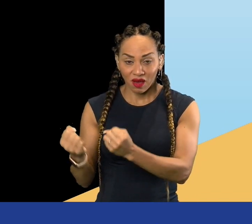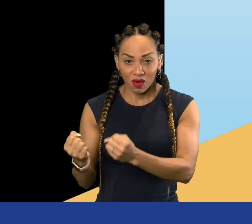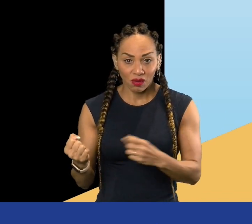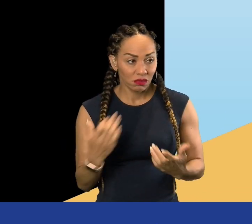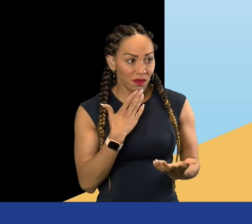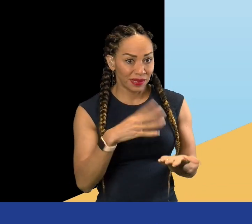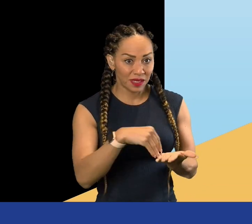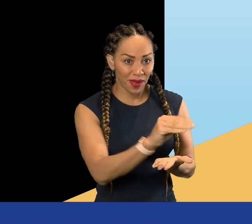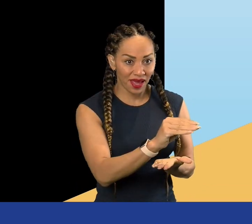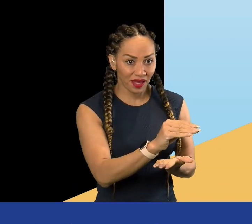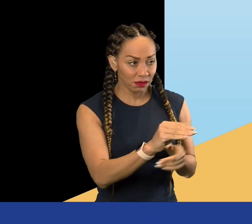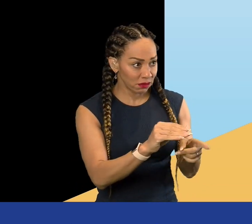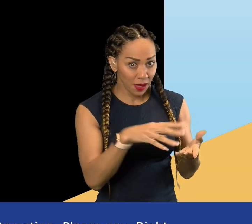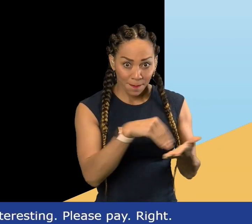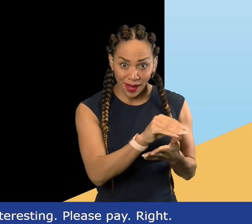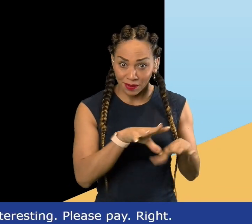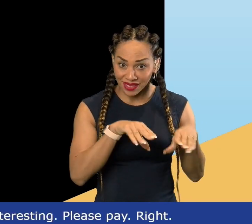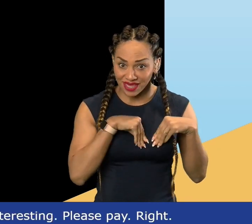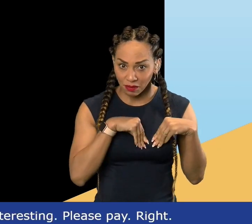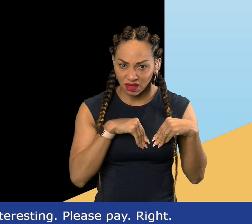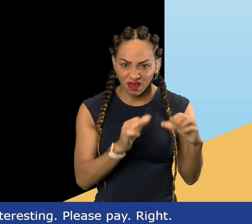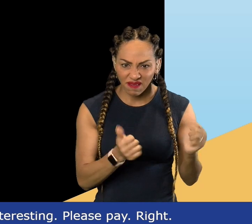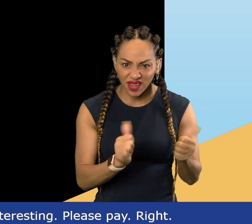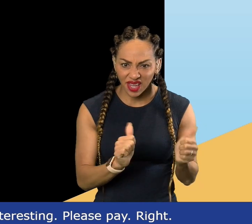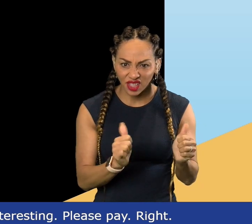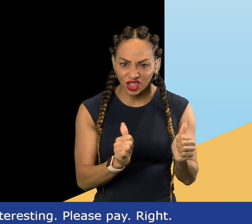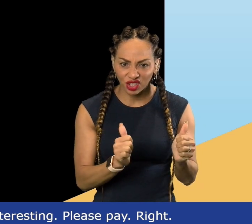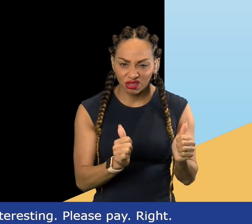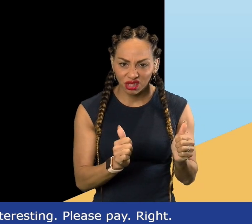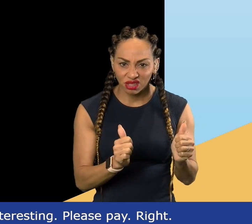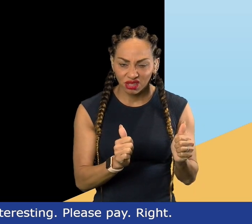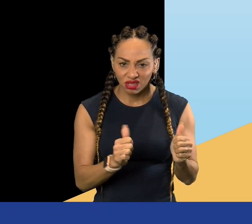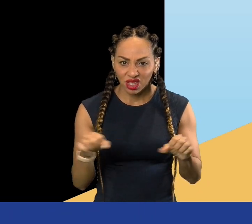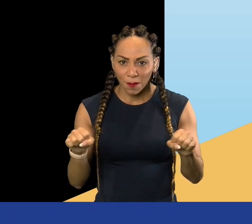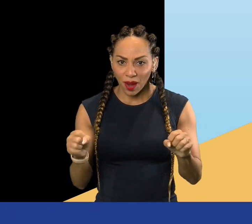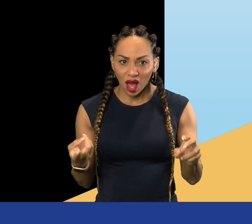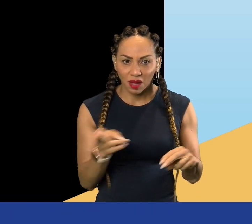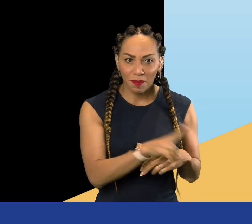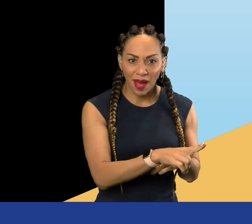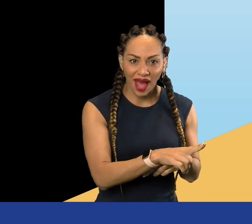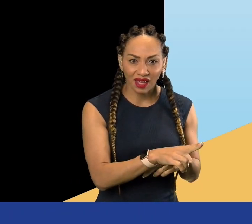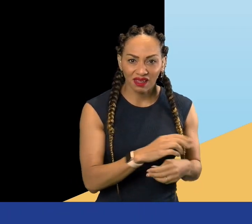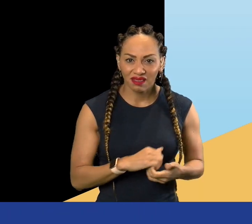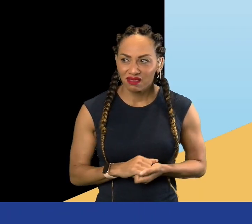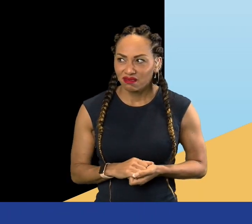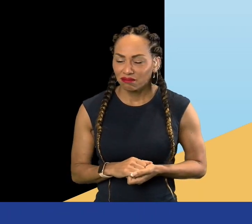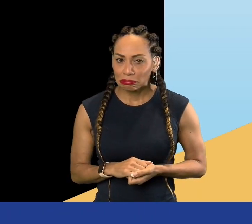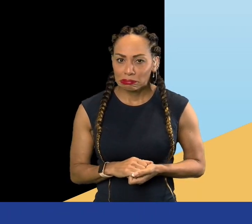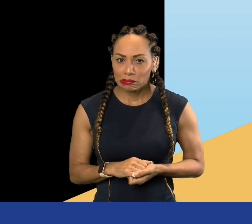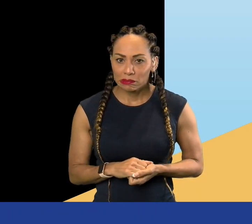Processing. Payment accepted. Finished. Please return plug. That's good.